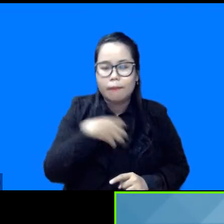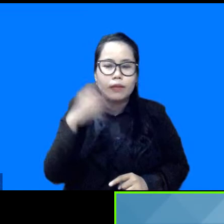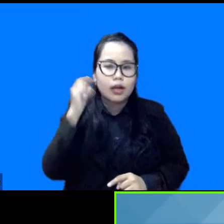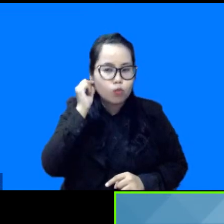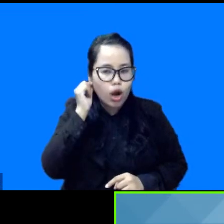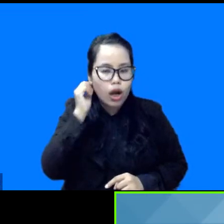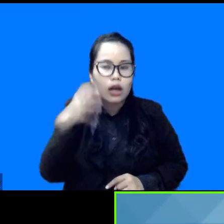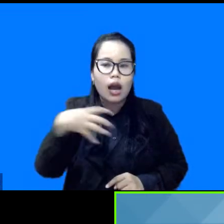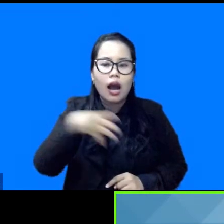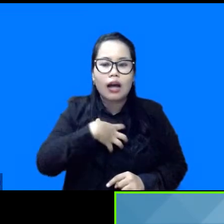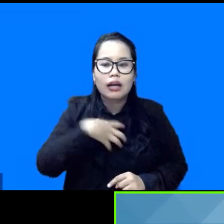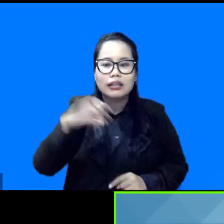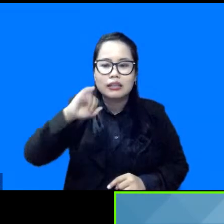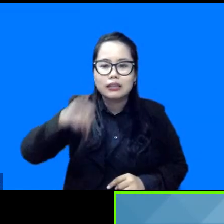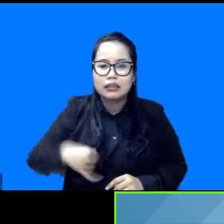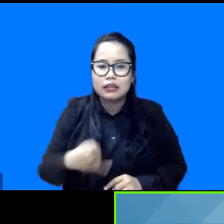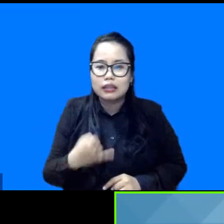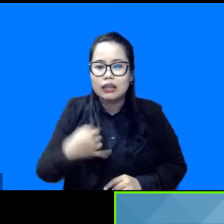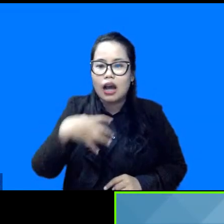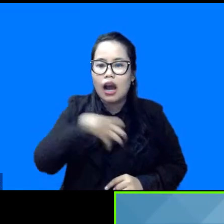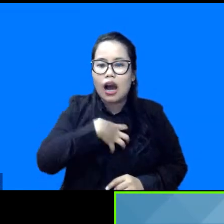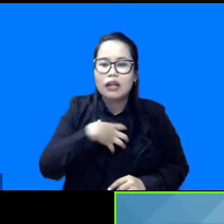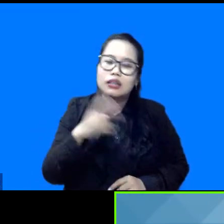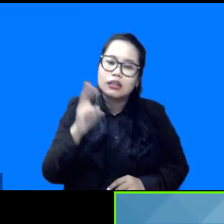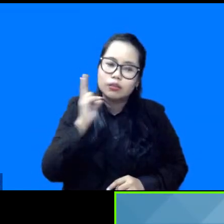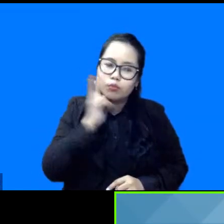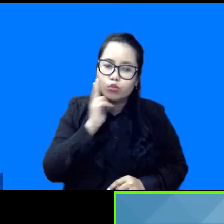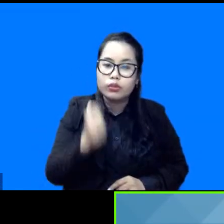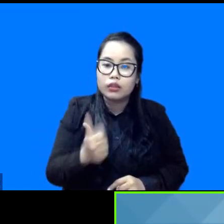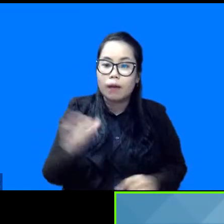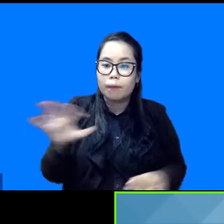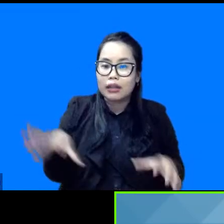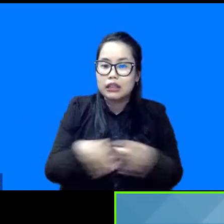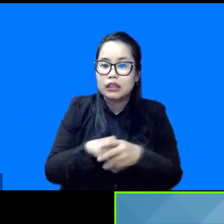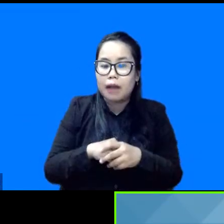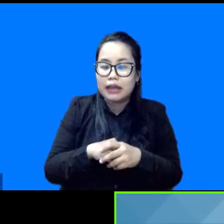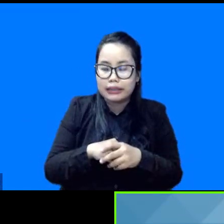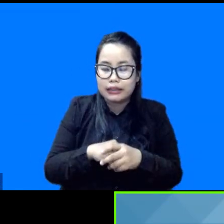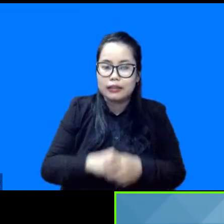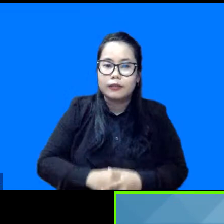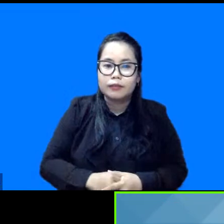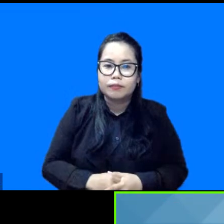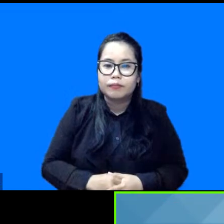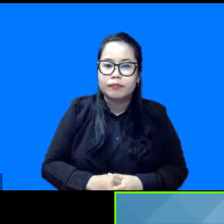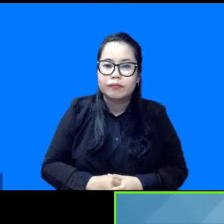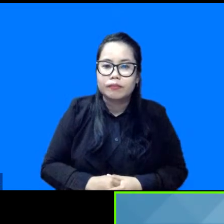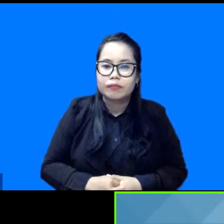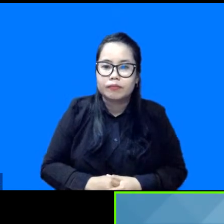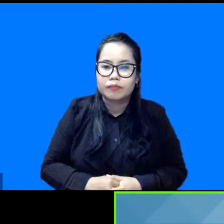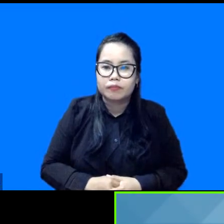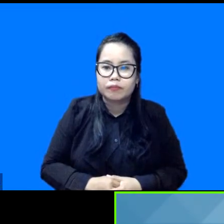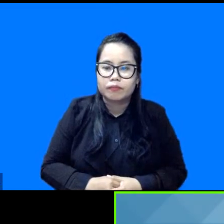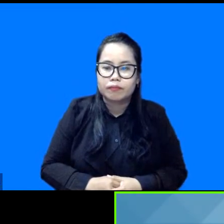example. So yeah, I think the basic, it's not basic, it's